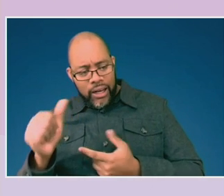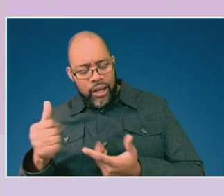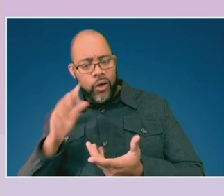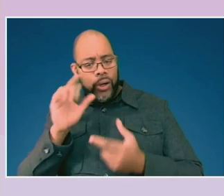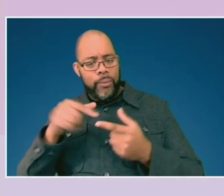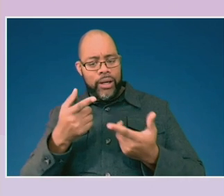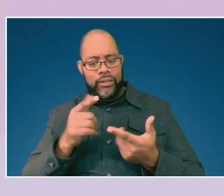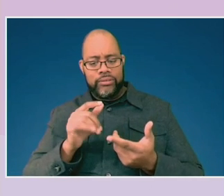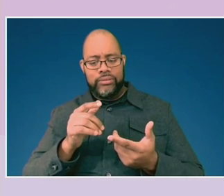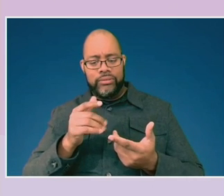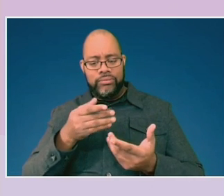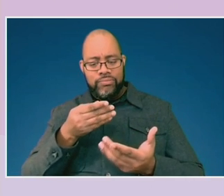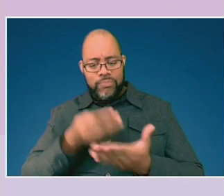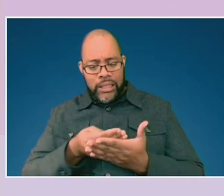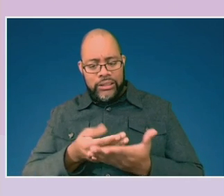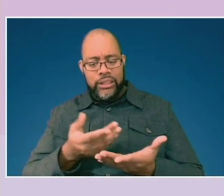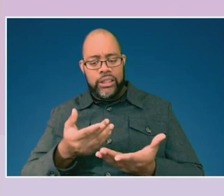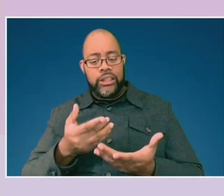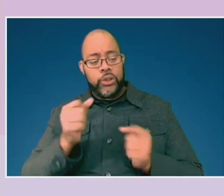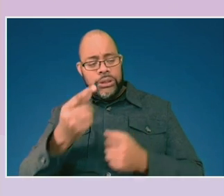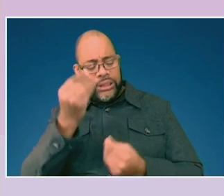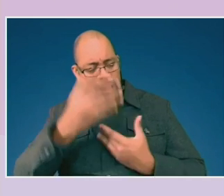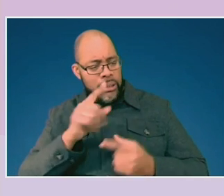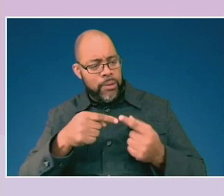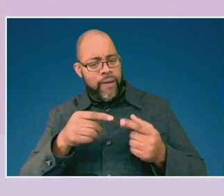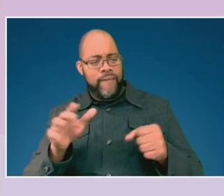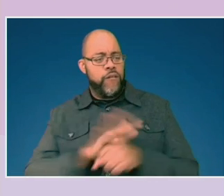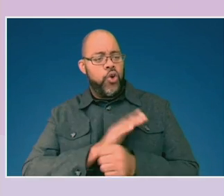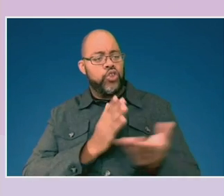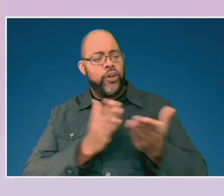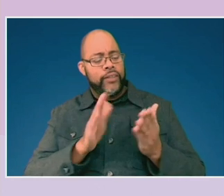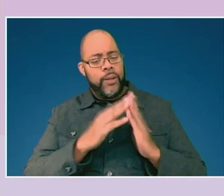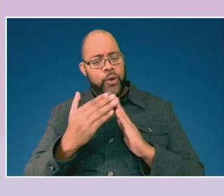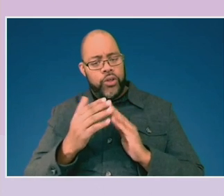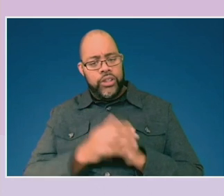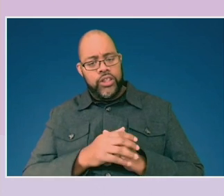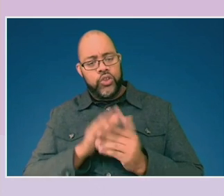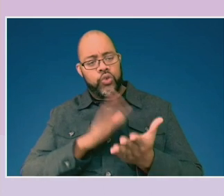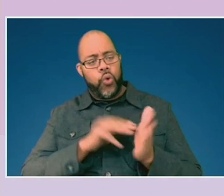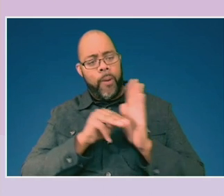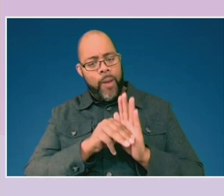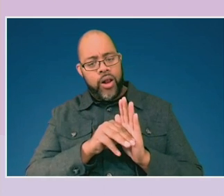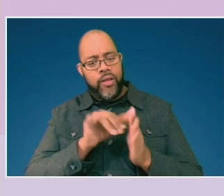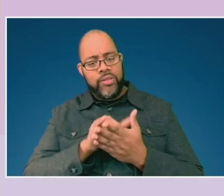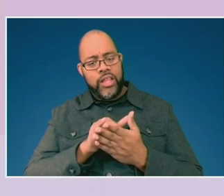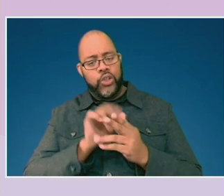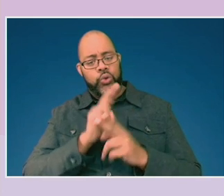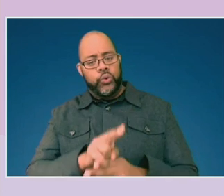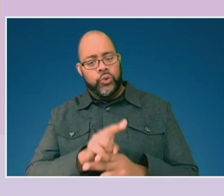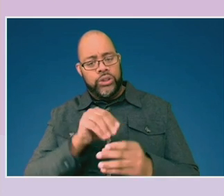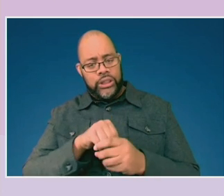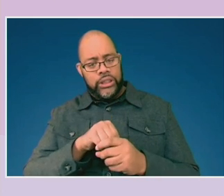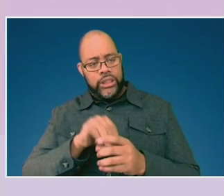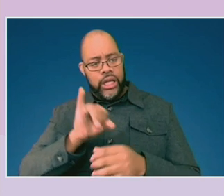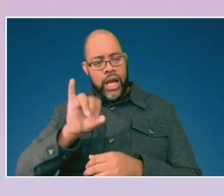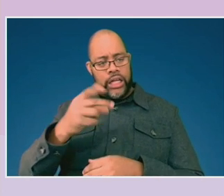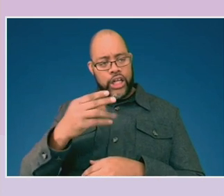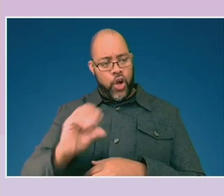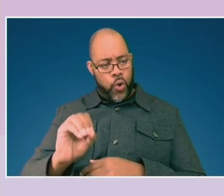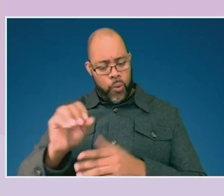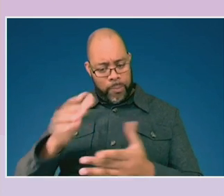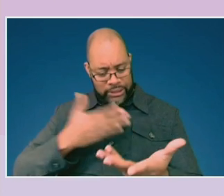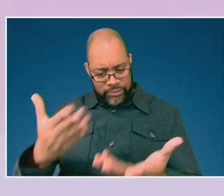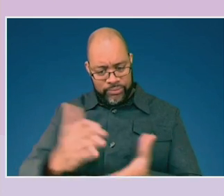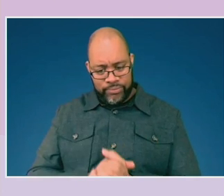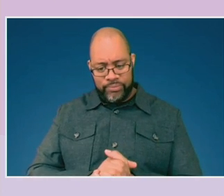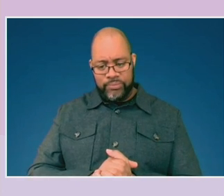funding. Can you tell us about the full service community school model that's being used in Boise, please?